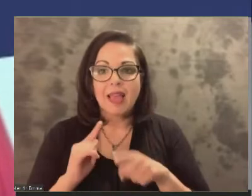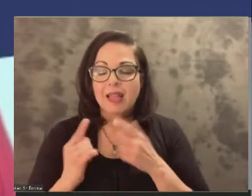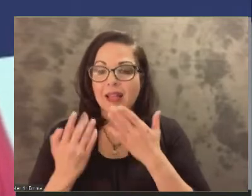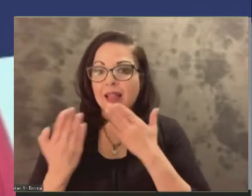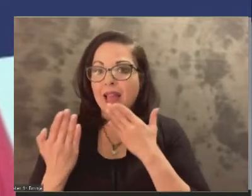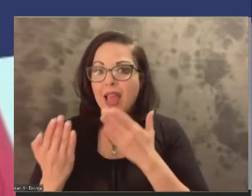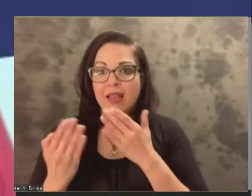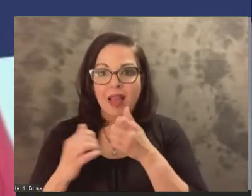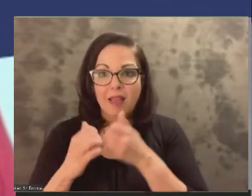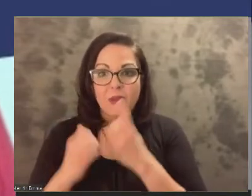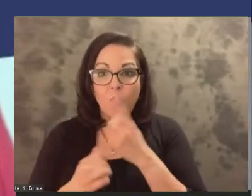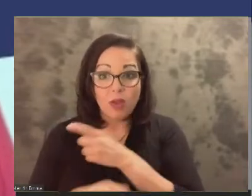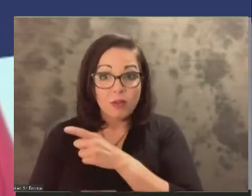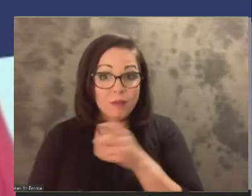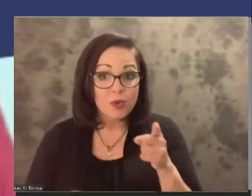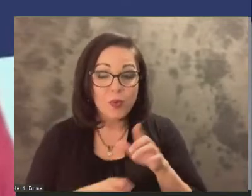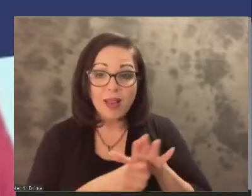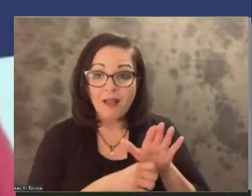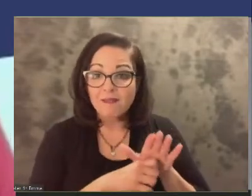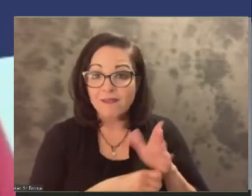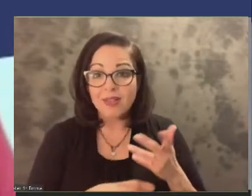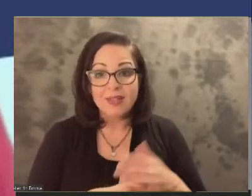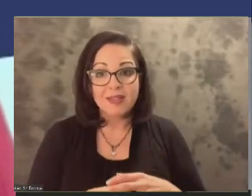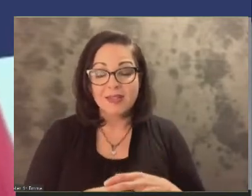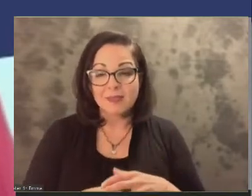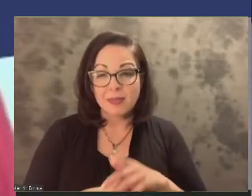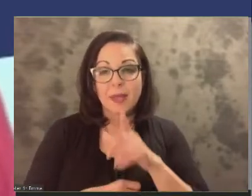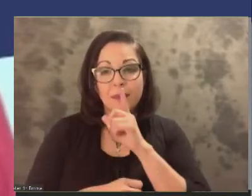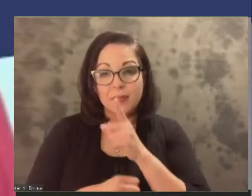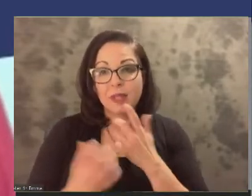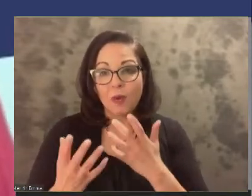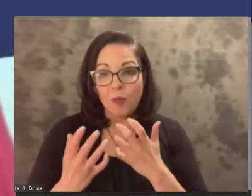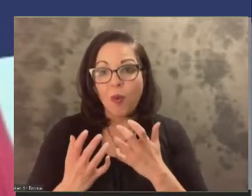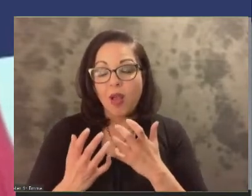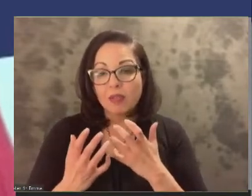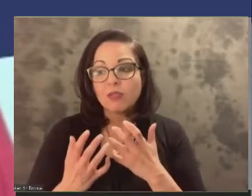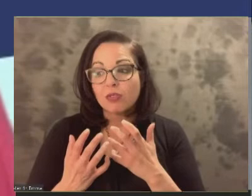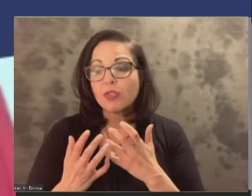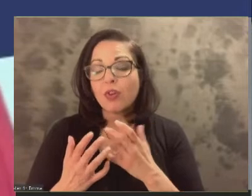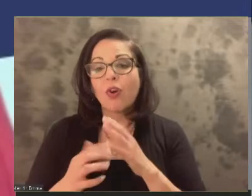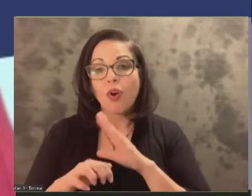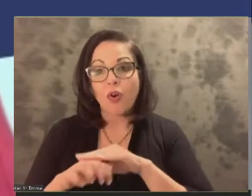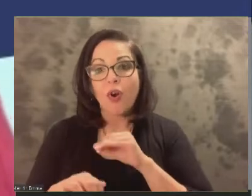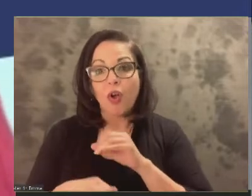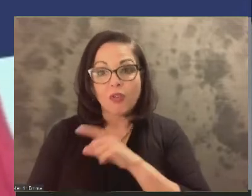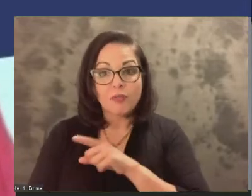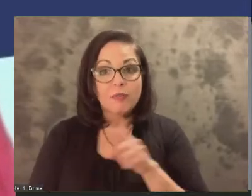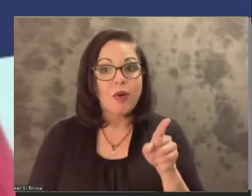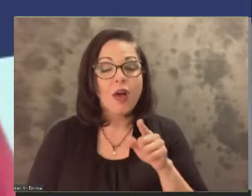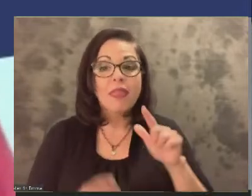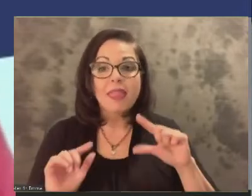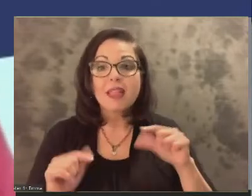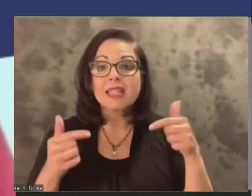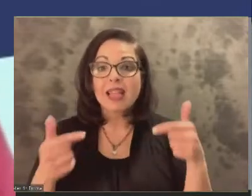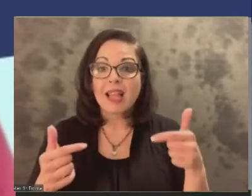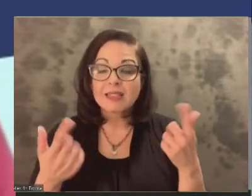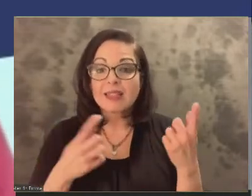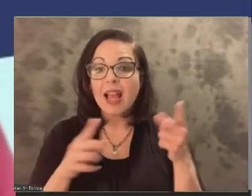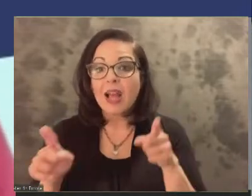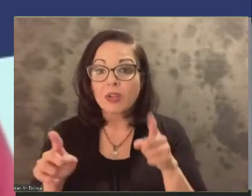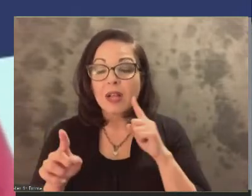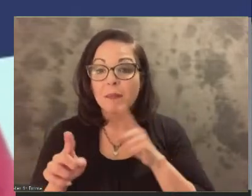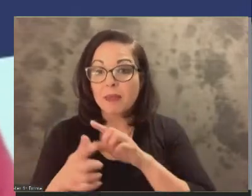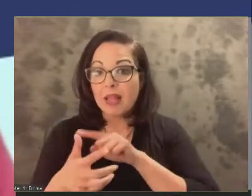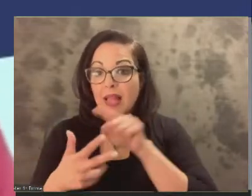one of you enough. And I want to really call upon the next outcome area,